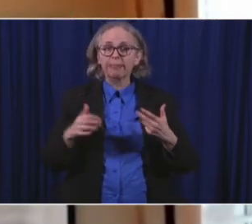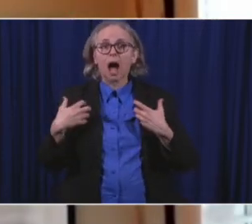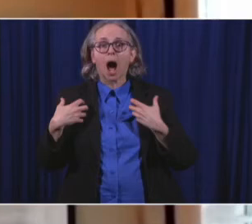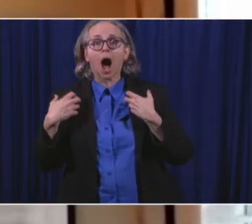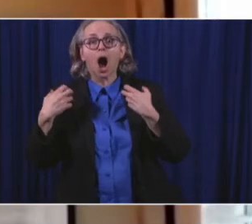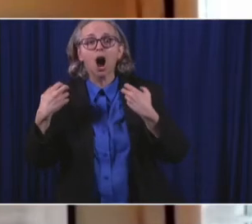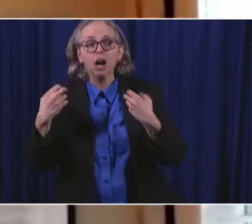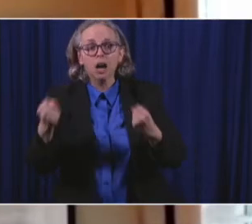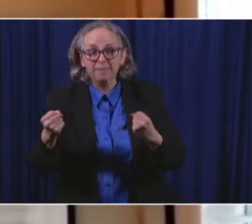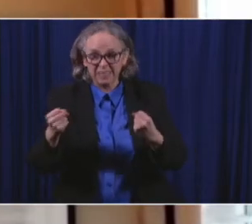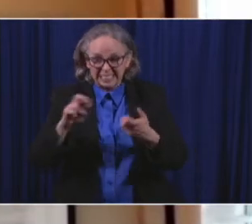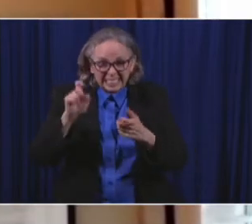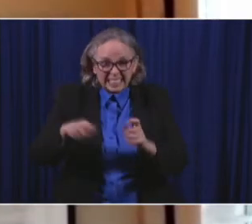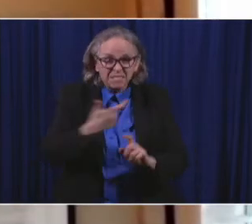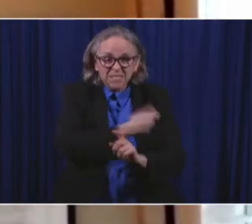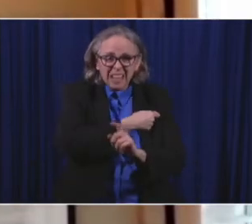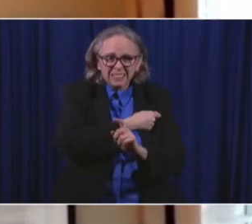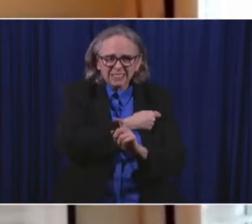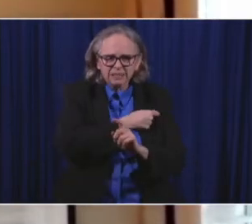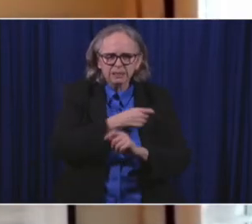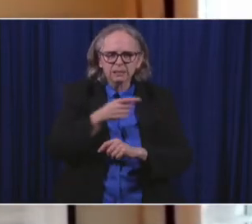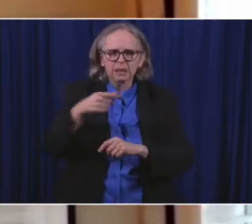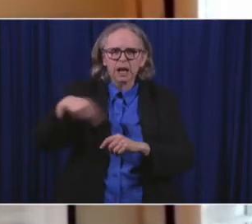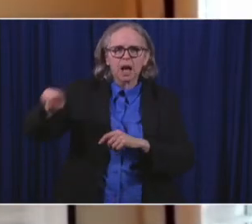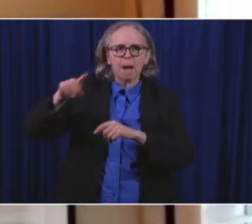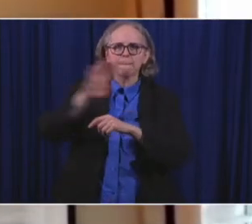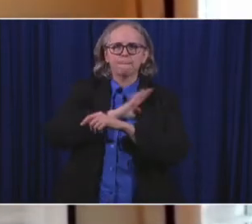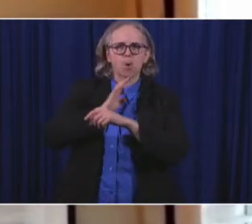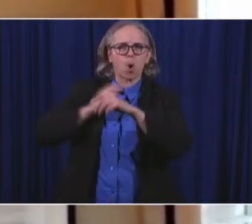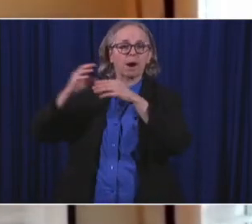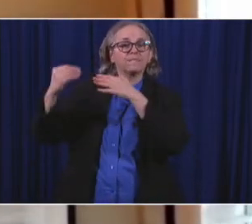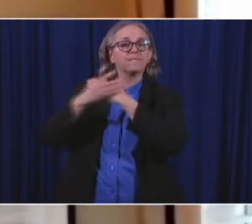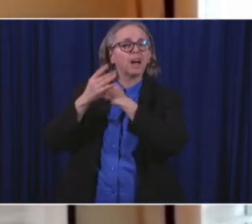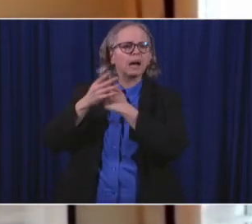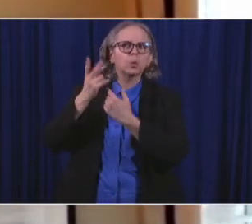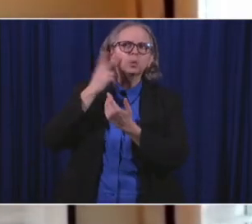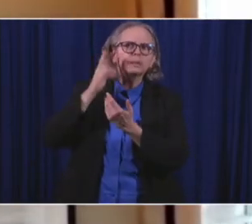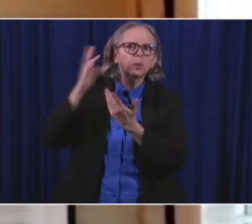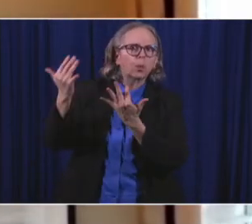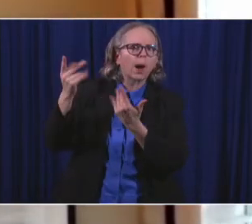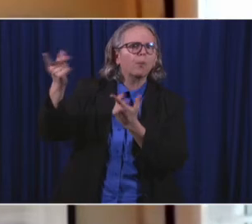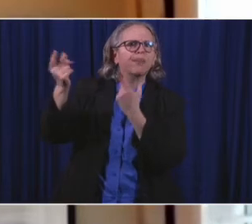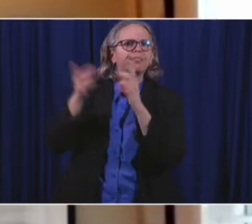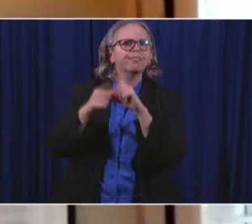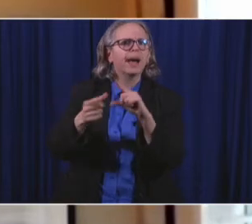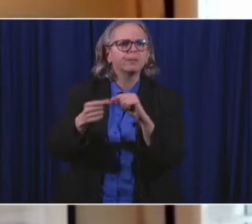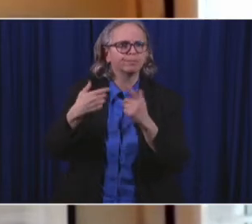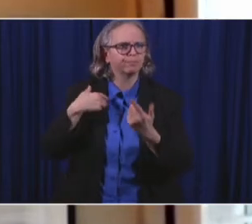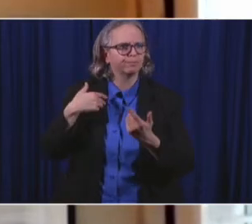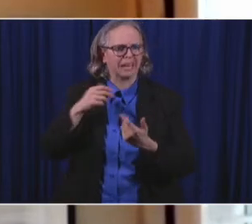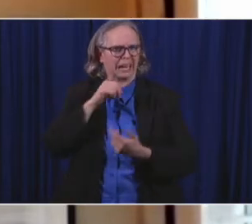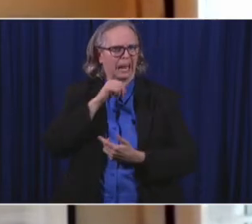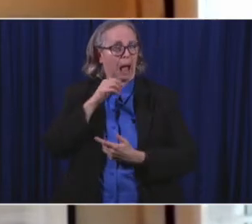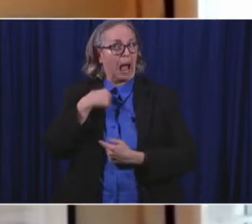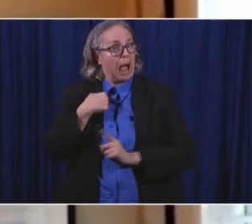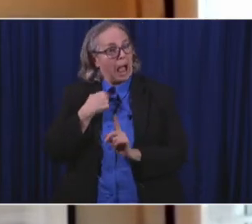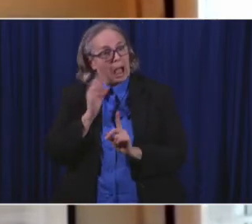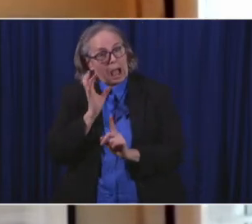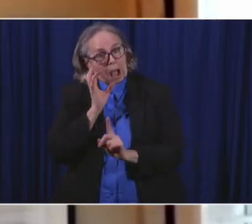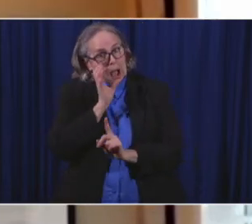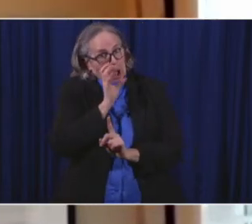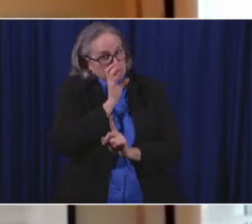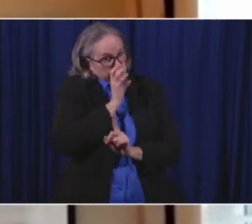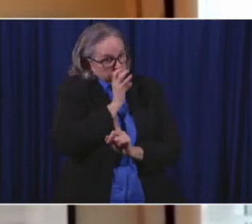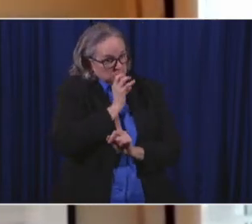them. But I fully anticipate that they are going to advise that everyone